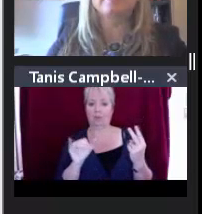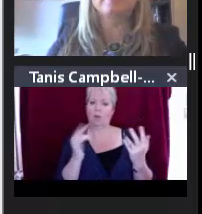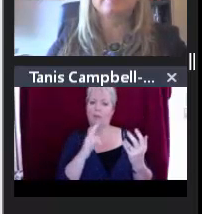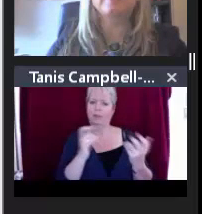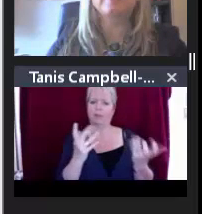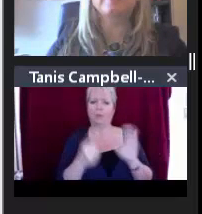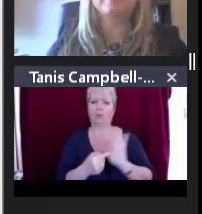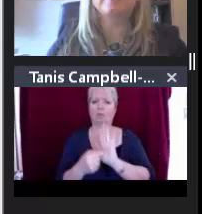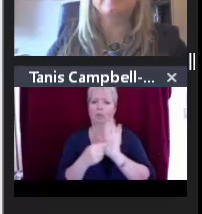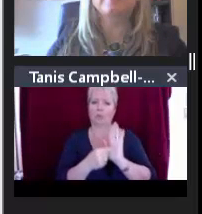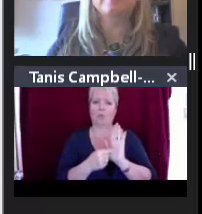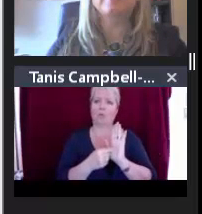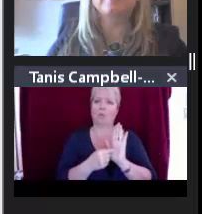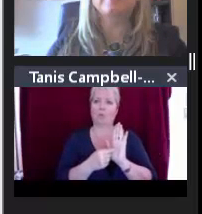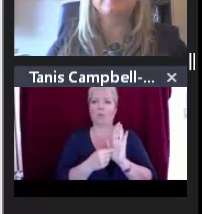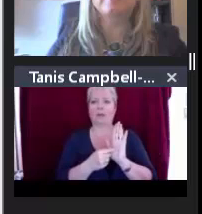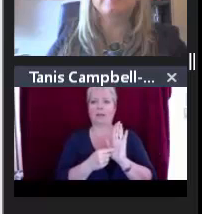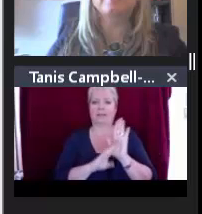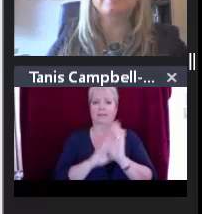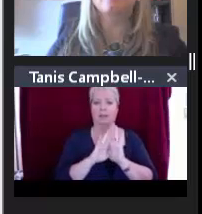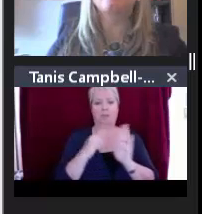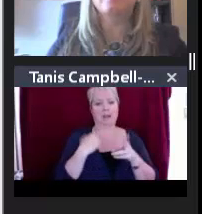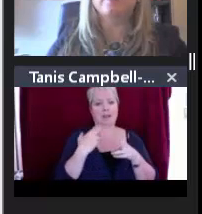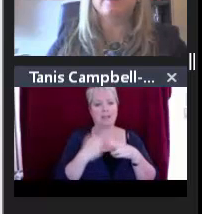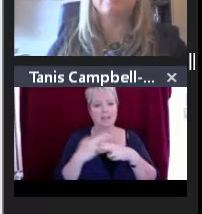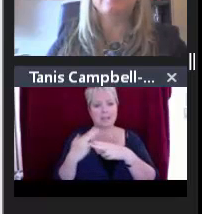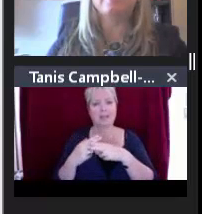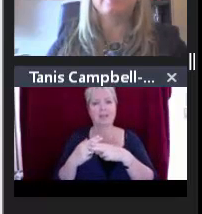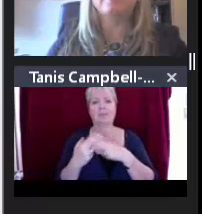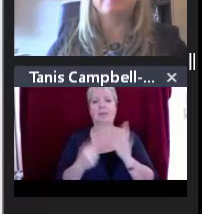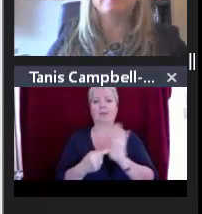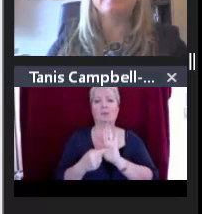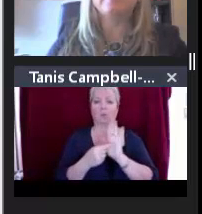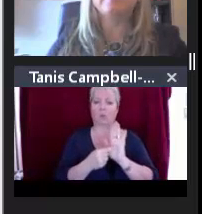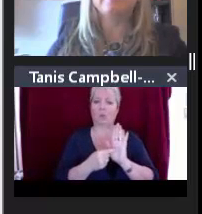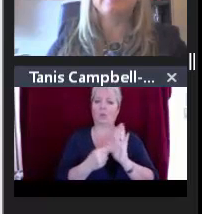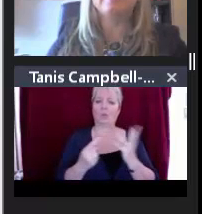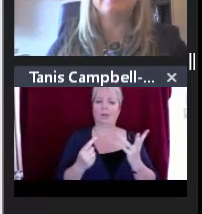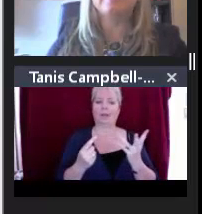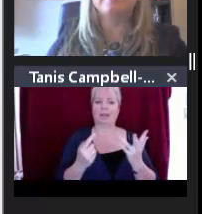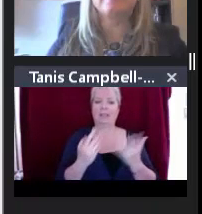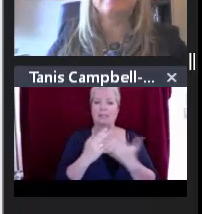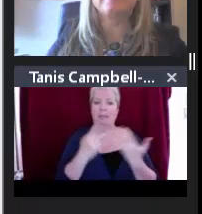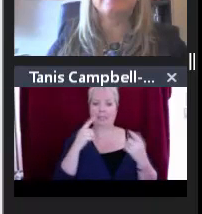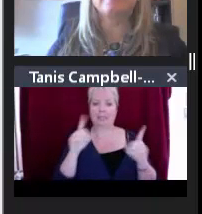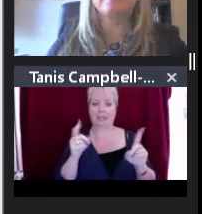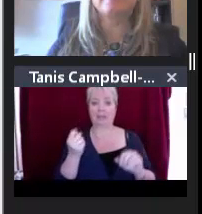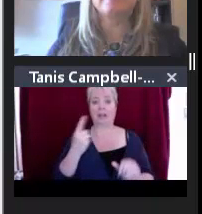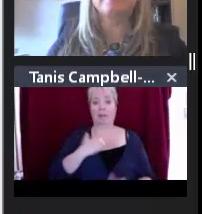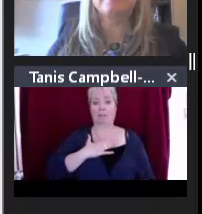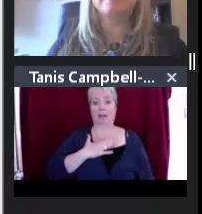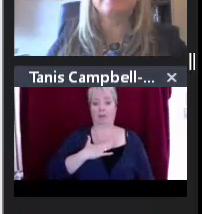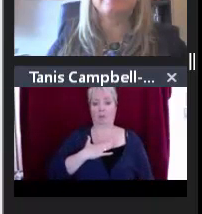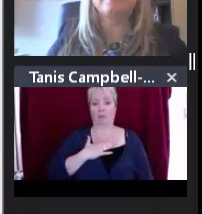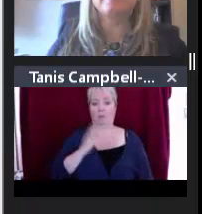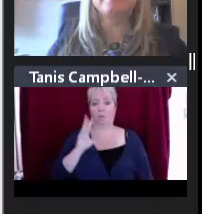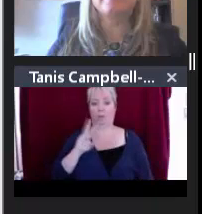and to build up a portfolio. I don't have a website of my own yet, but my